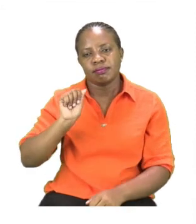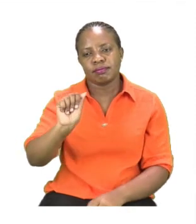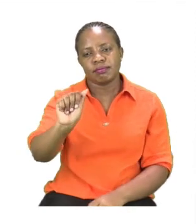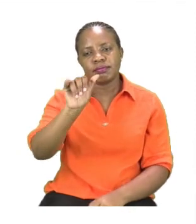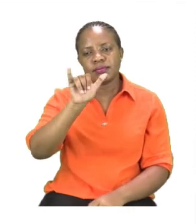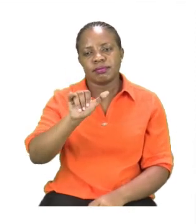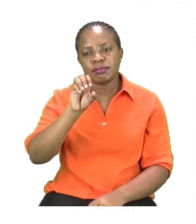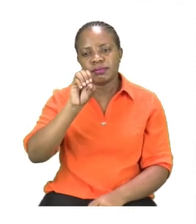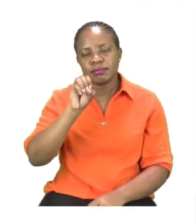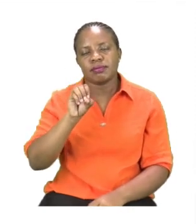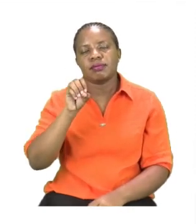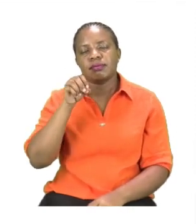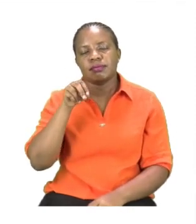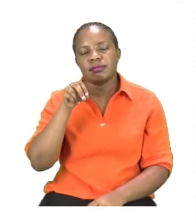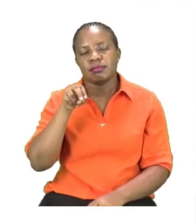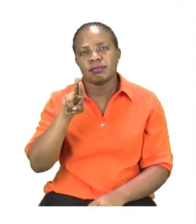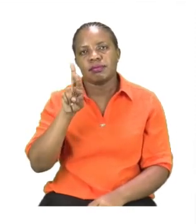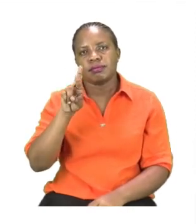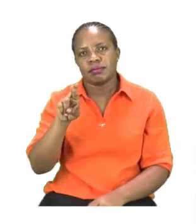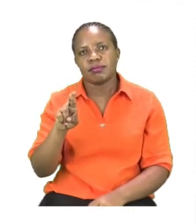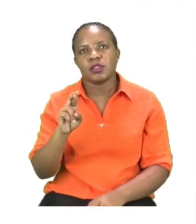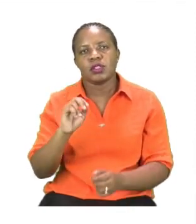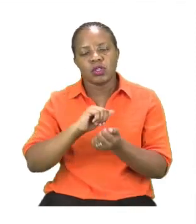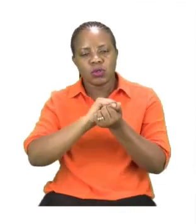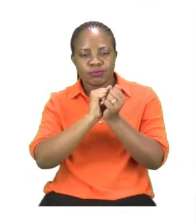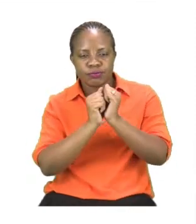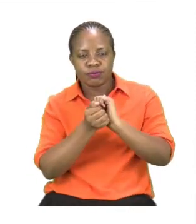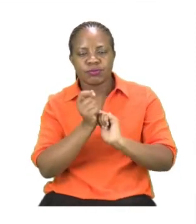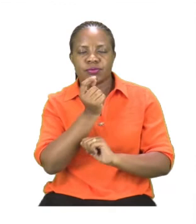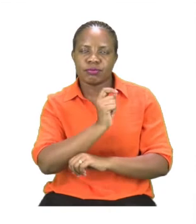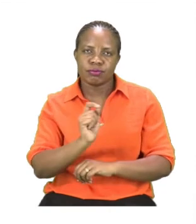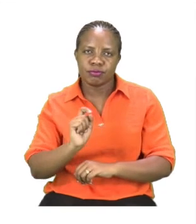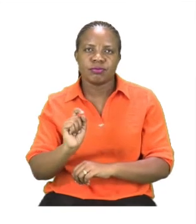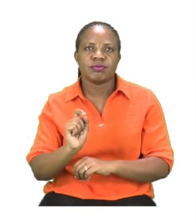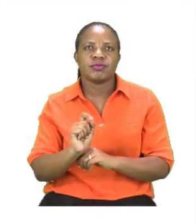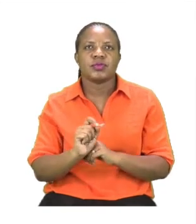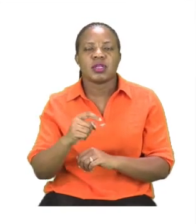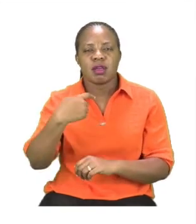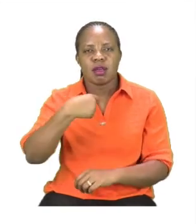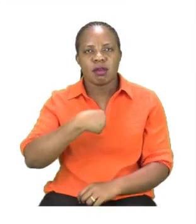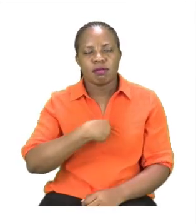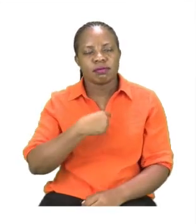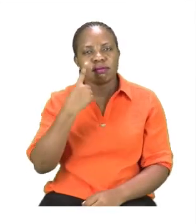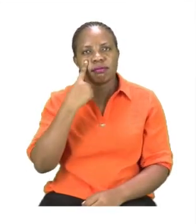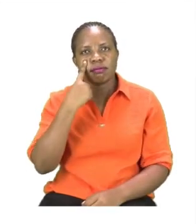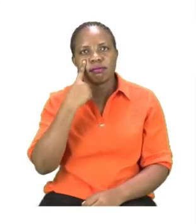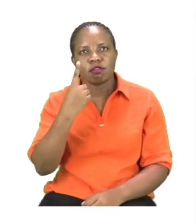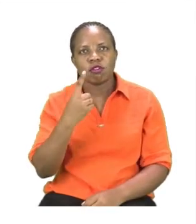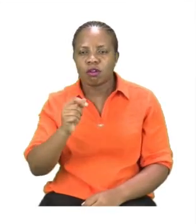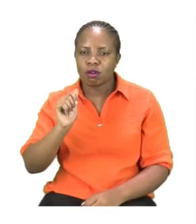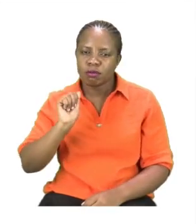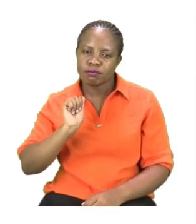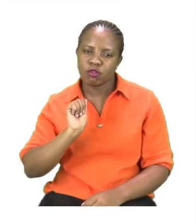saw your dog. Not just any dog, your dog, meaning